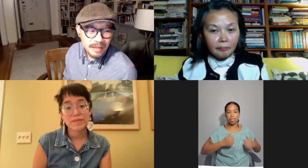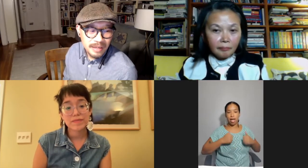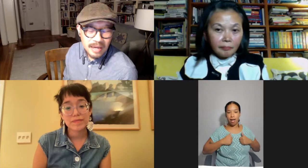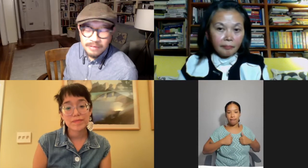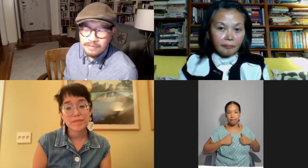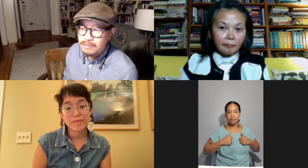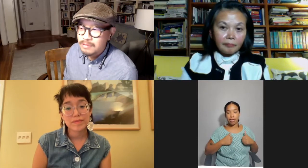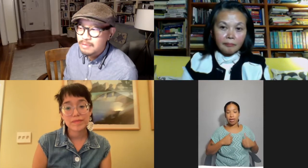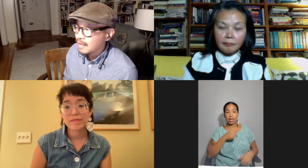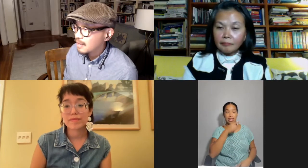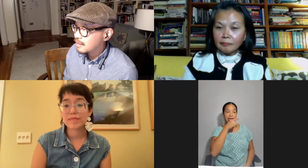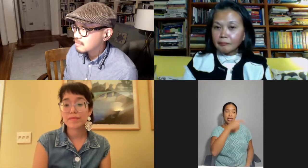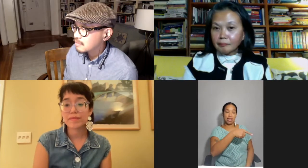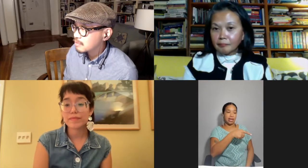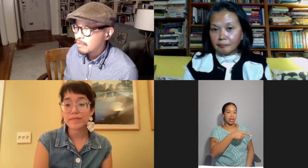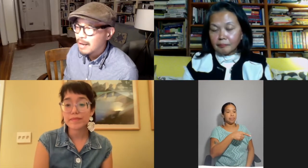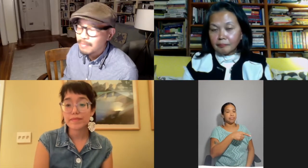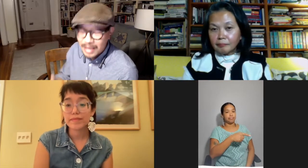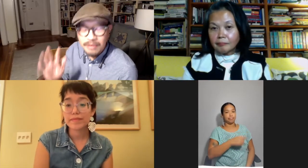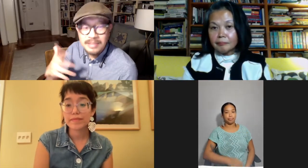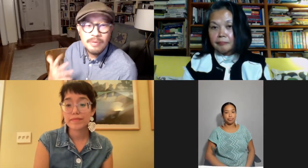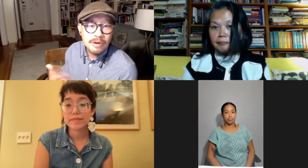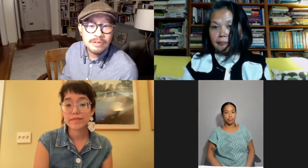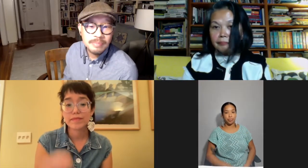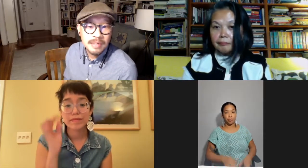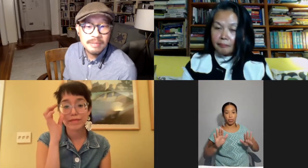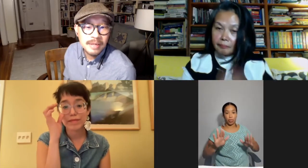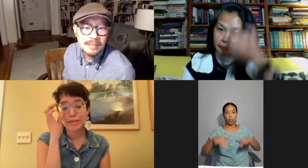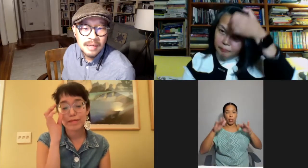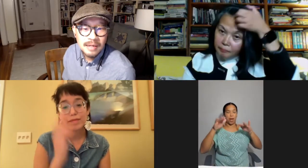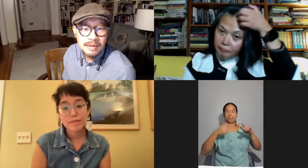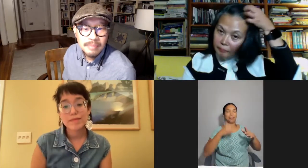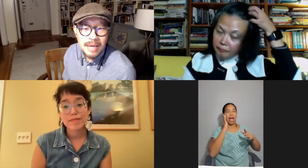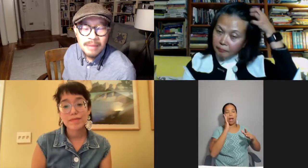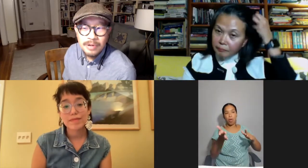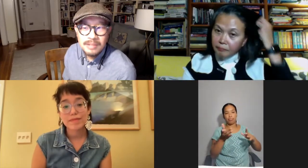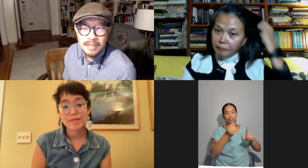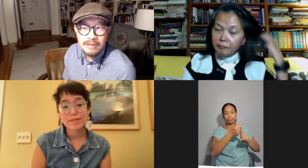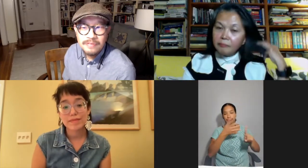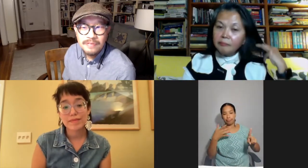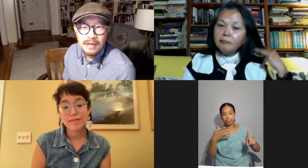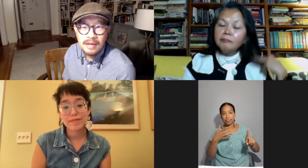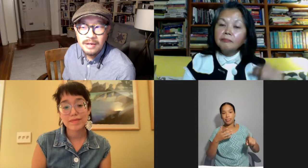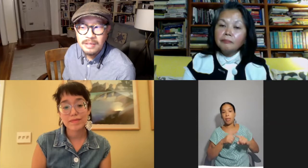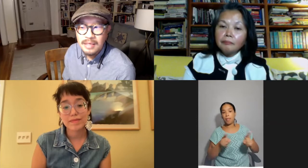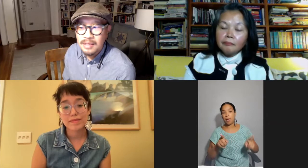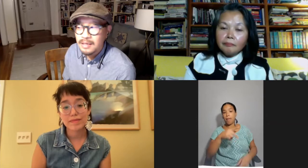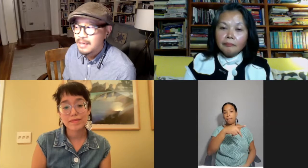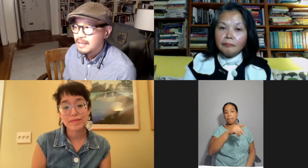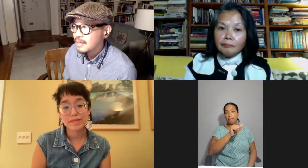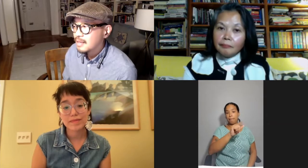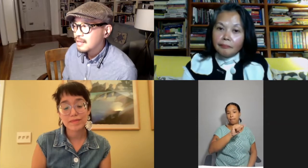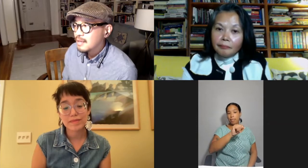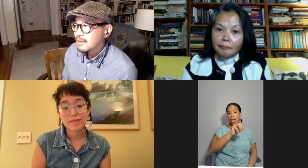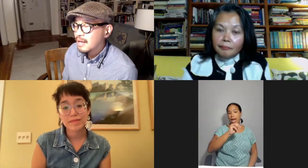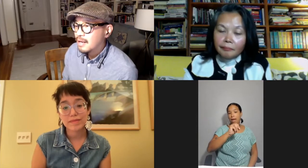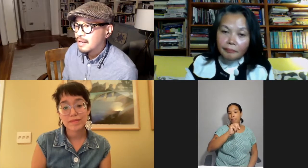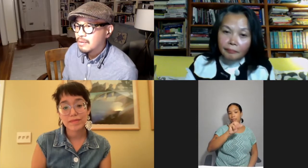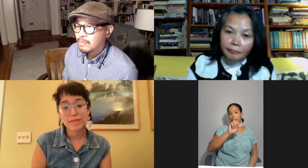where he kind of grew up. Anyways, I won't go into it, but Pat Morita's life, he